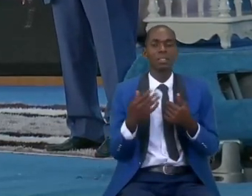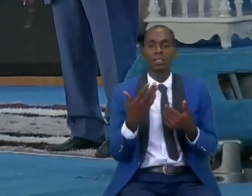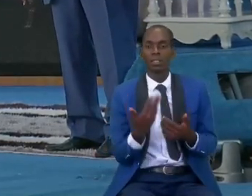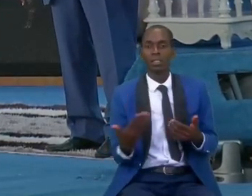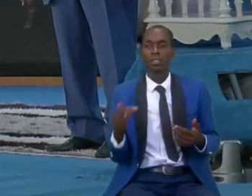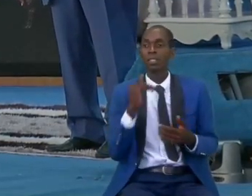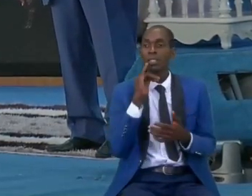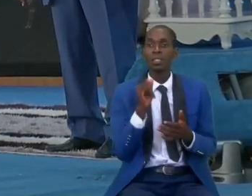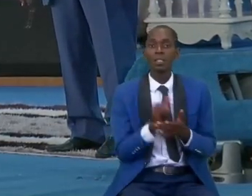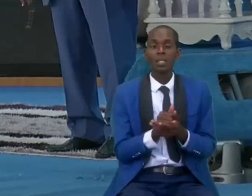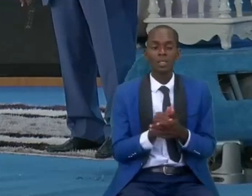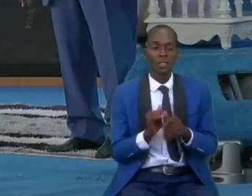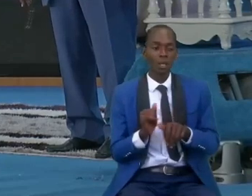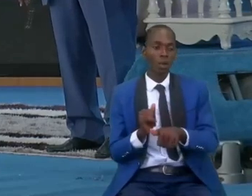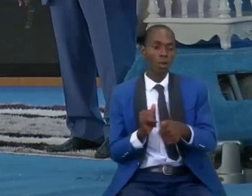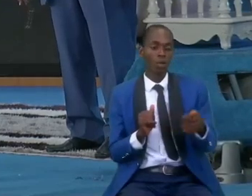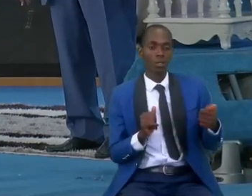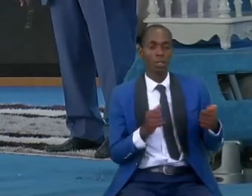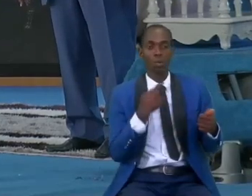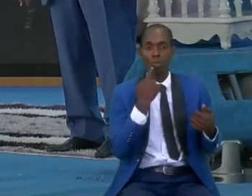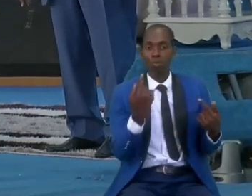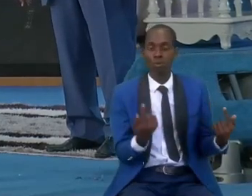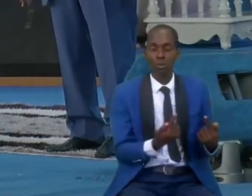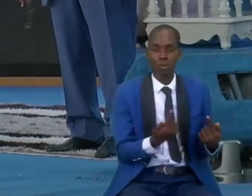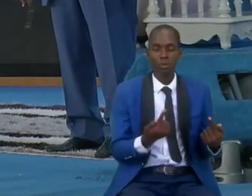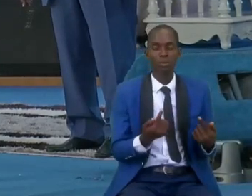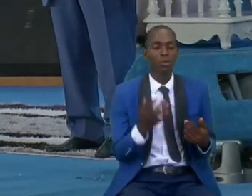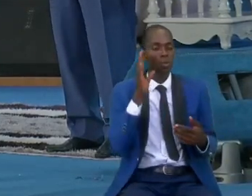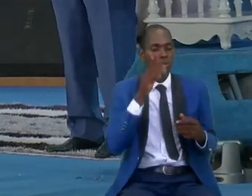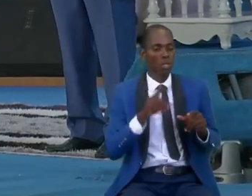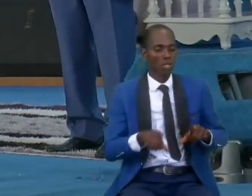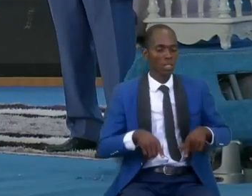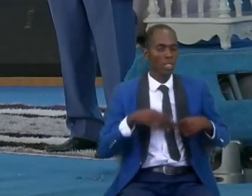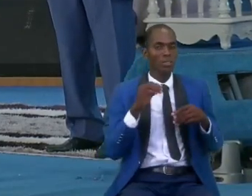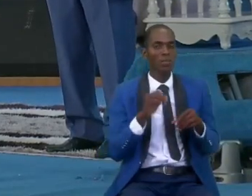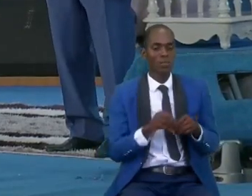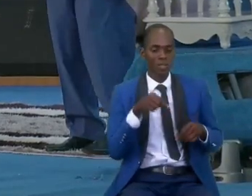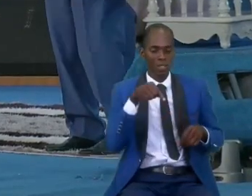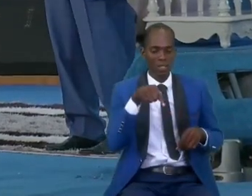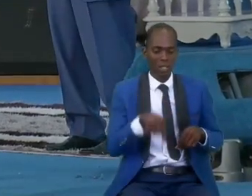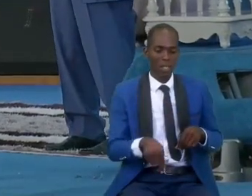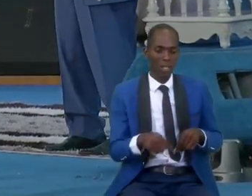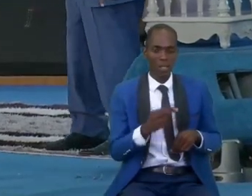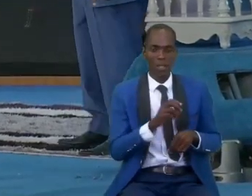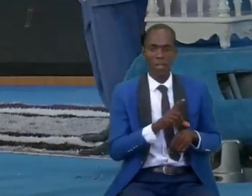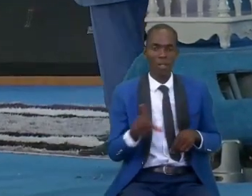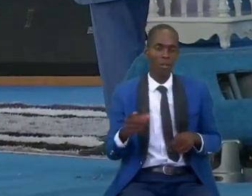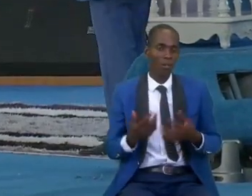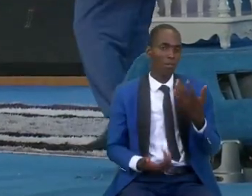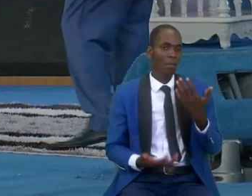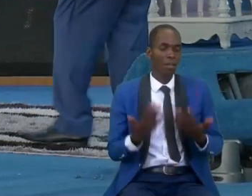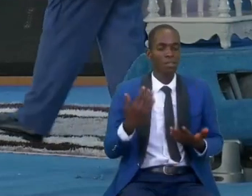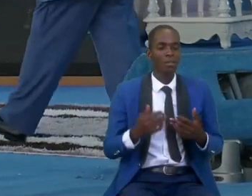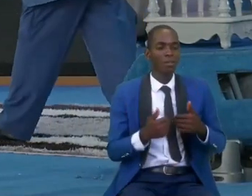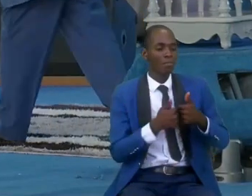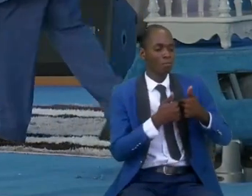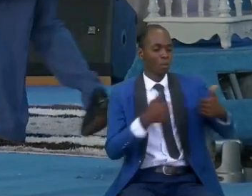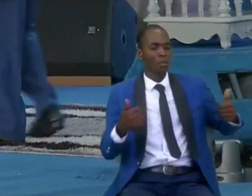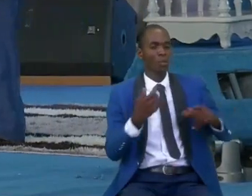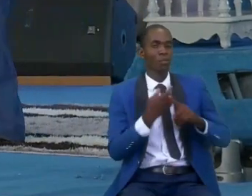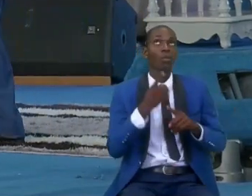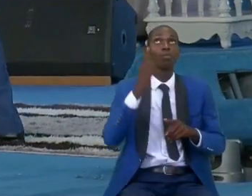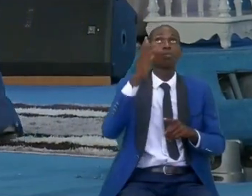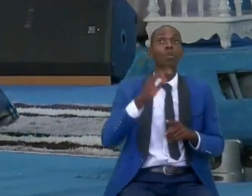far away from the Lord, not in the presence of the Lord. And that existence of the